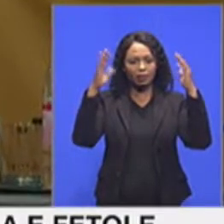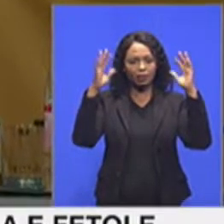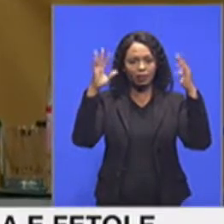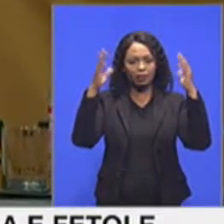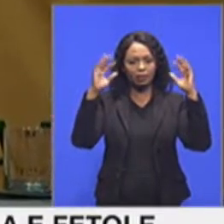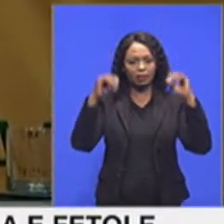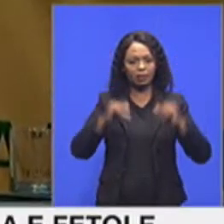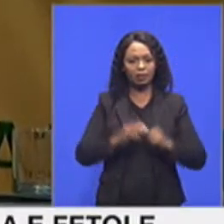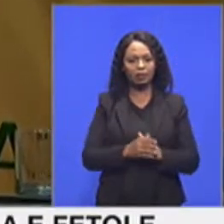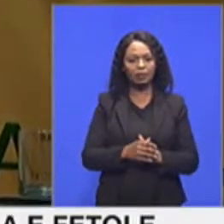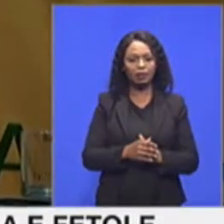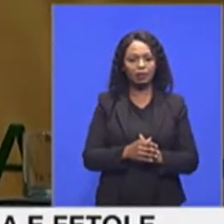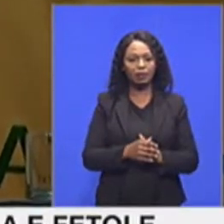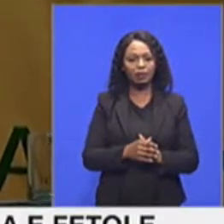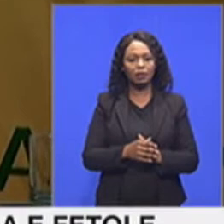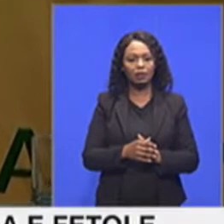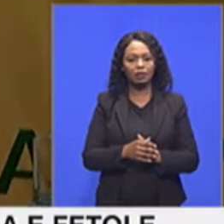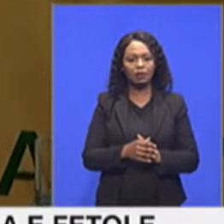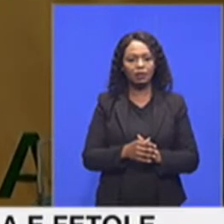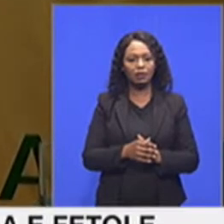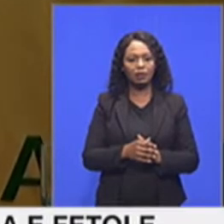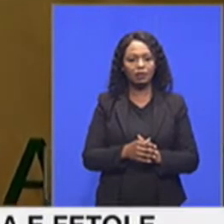Order, honorable members.